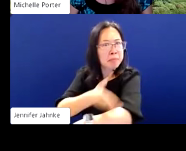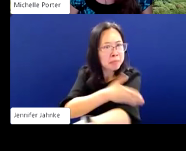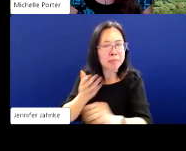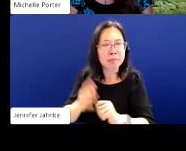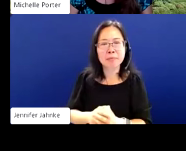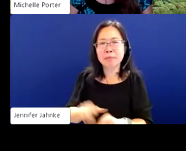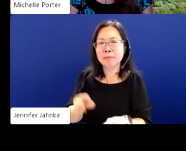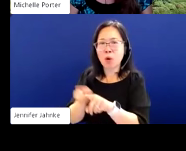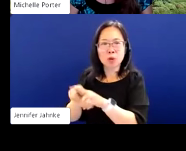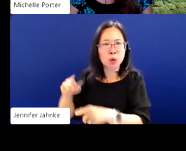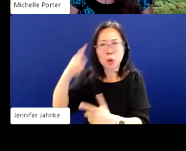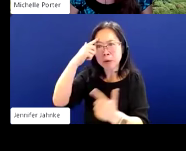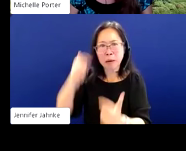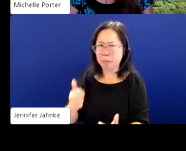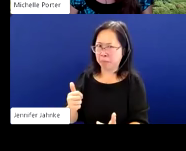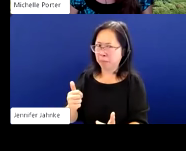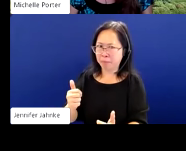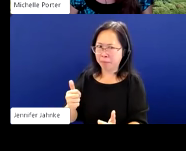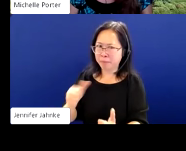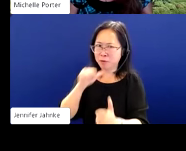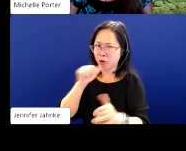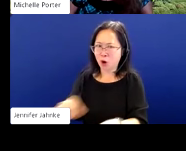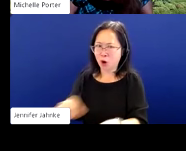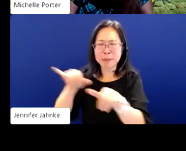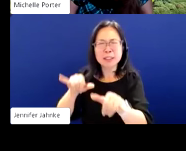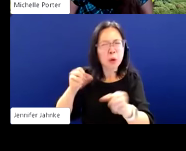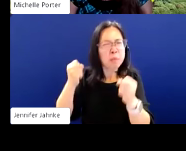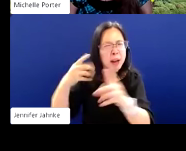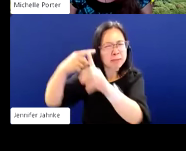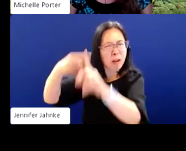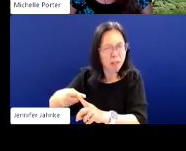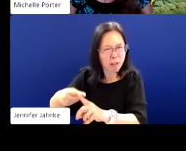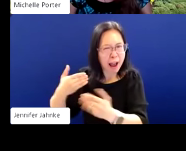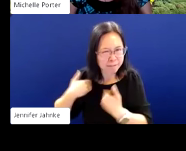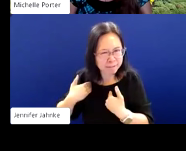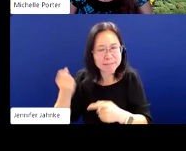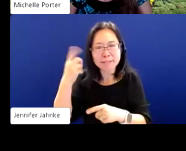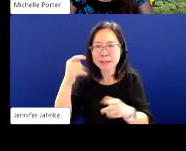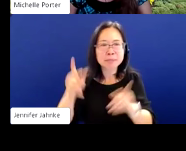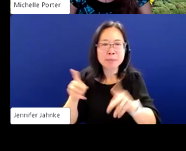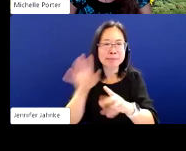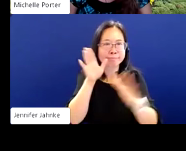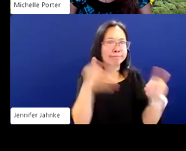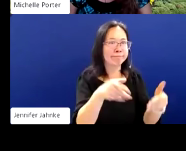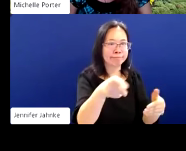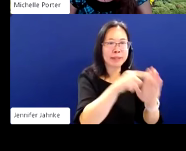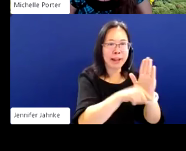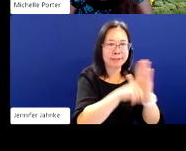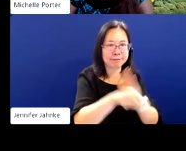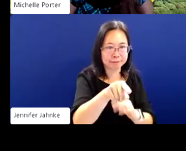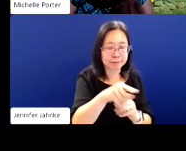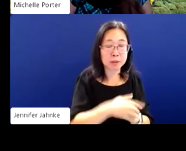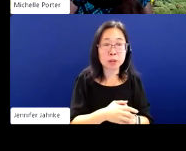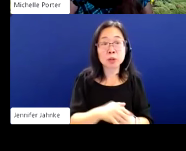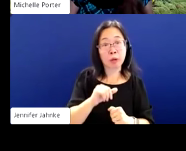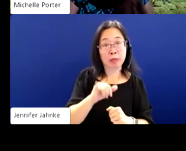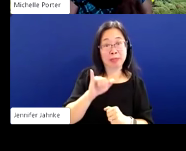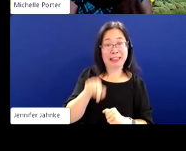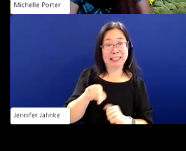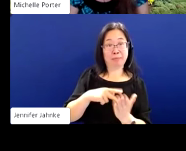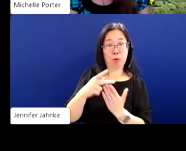might actually expect. So these are some of the things that we put into our program, really to